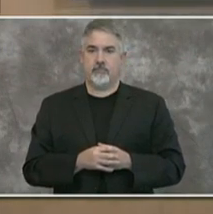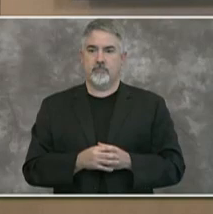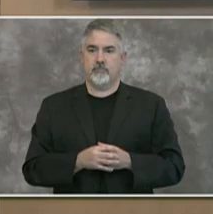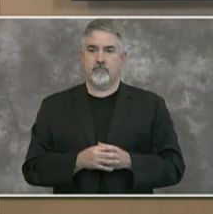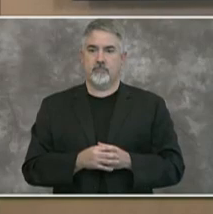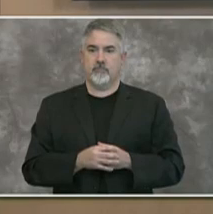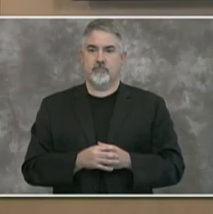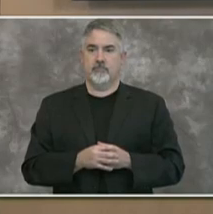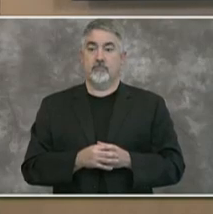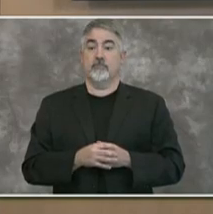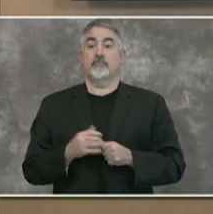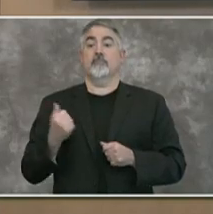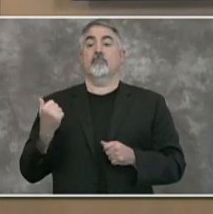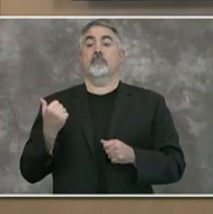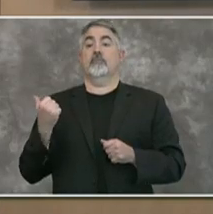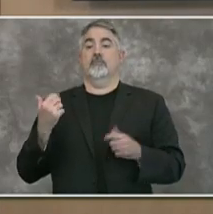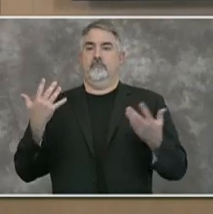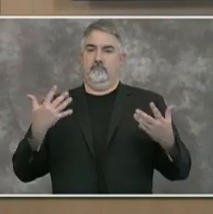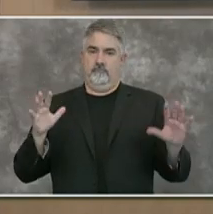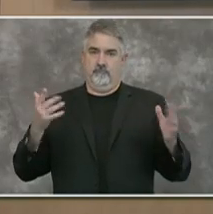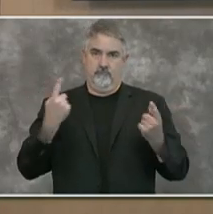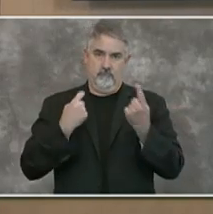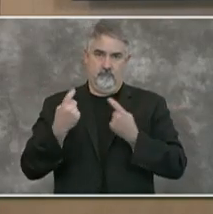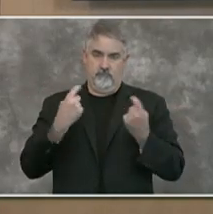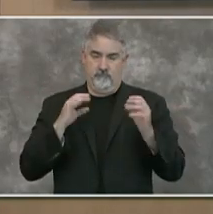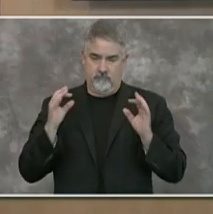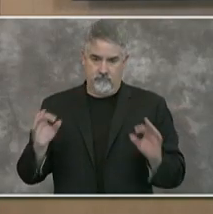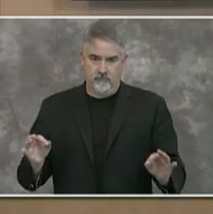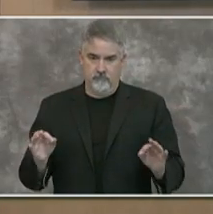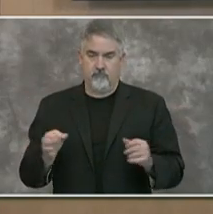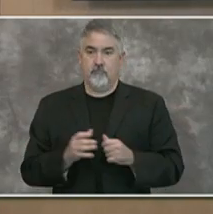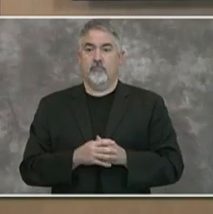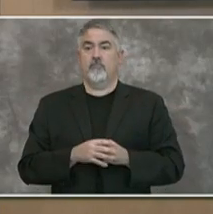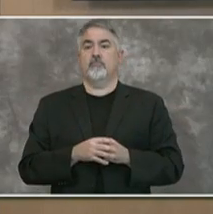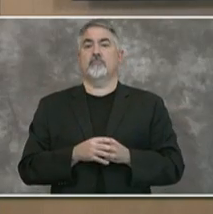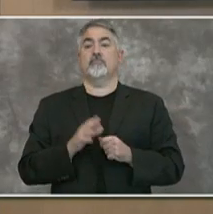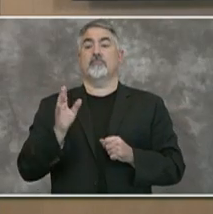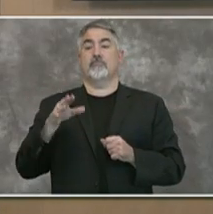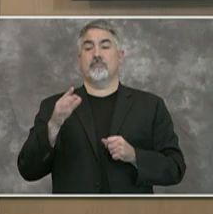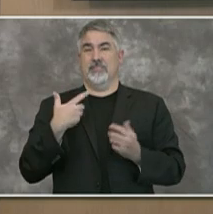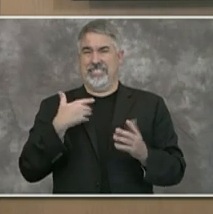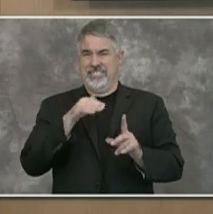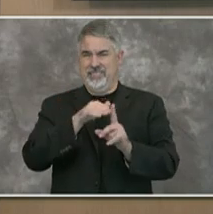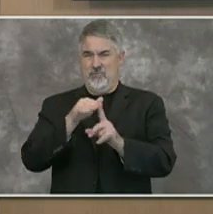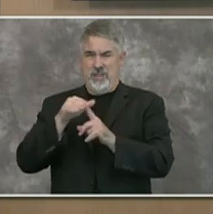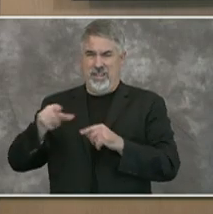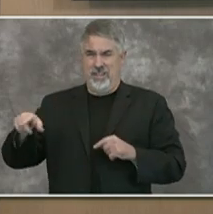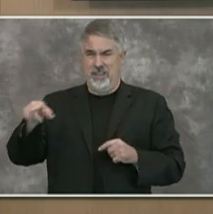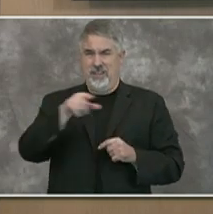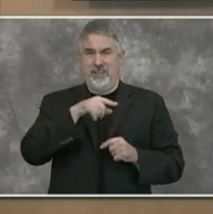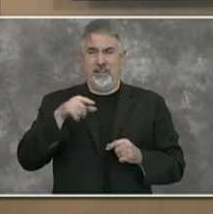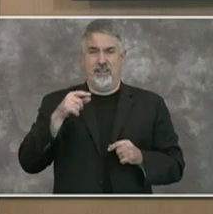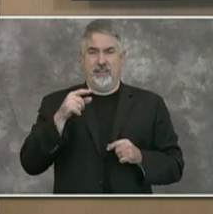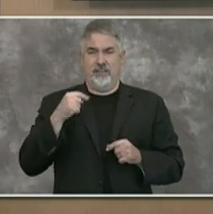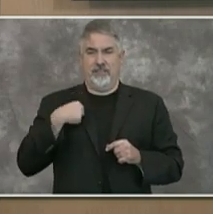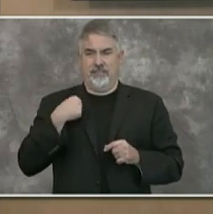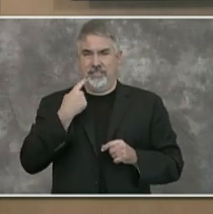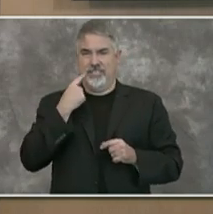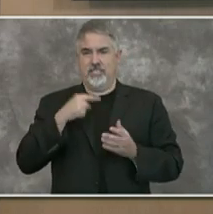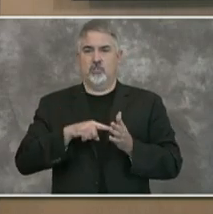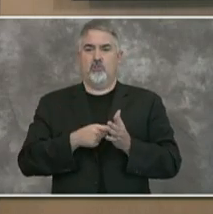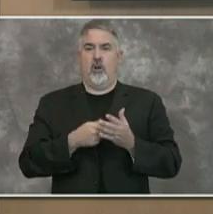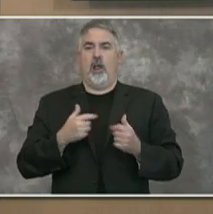Well, that completes our questions for today, and thank you for participating. I want to remind everyone that we recently launched the Live Well at